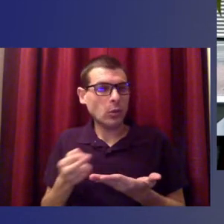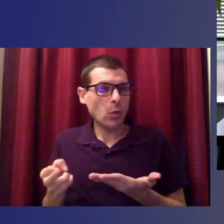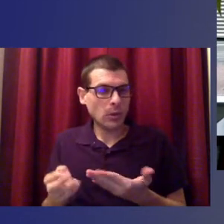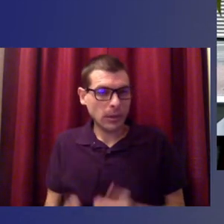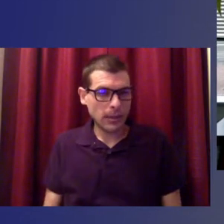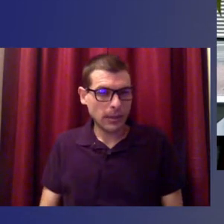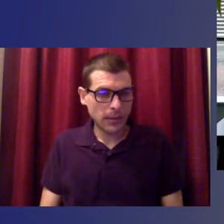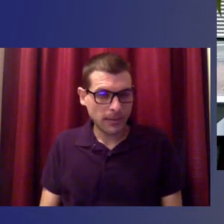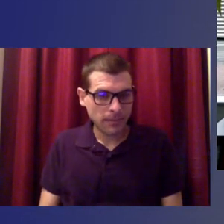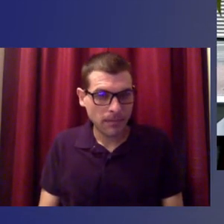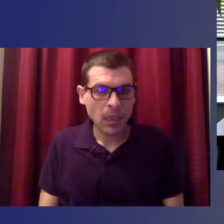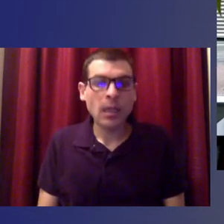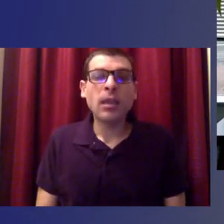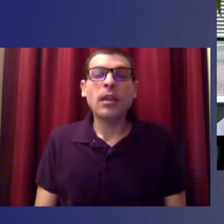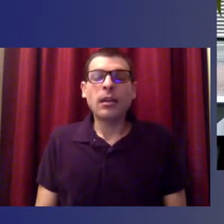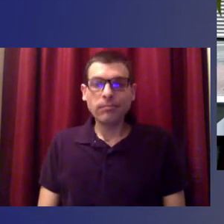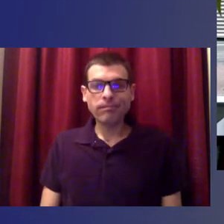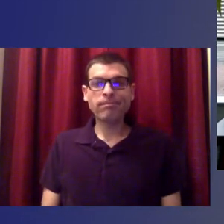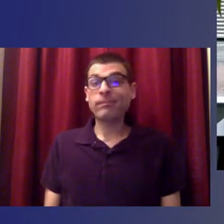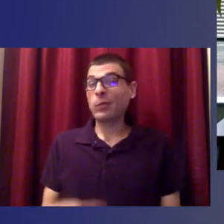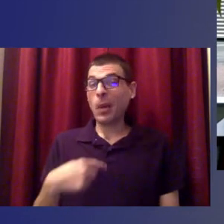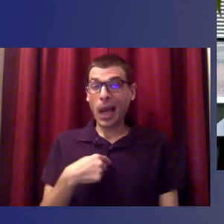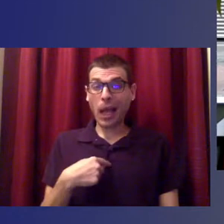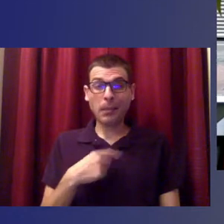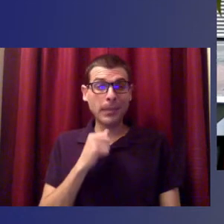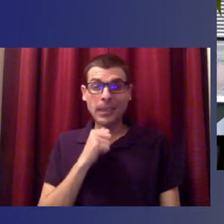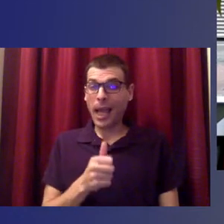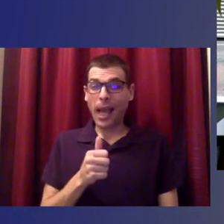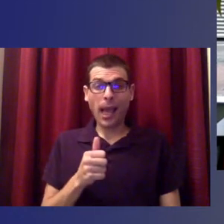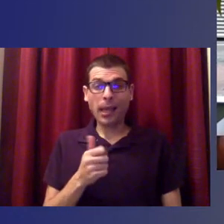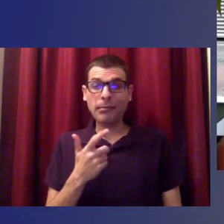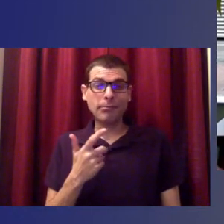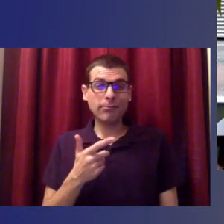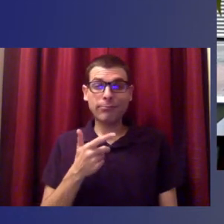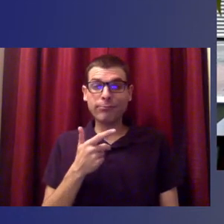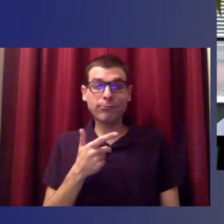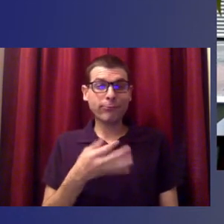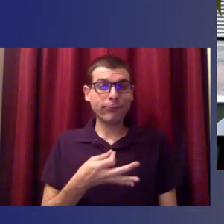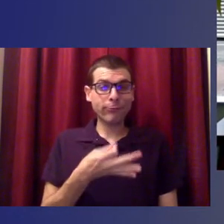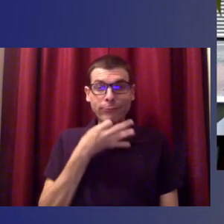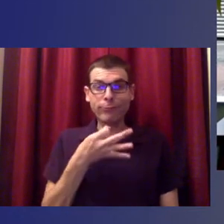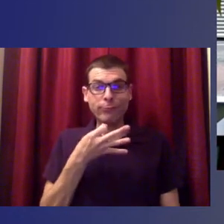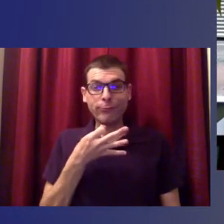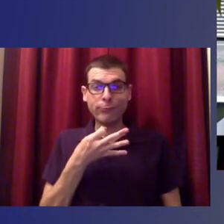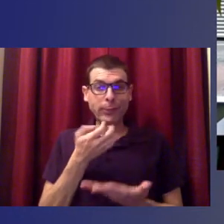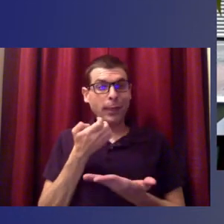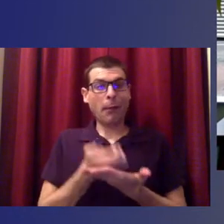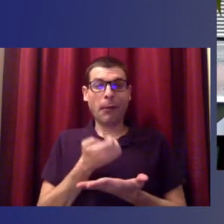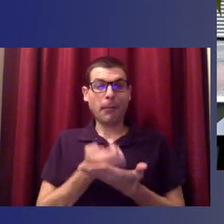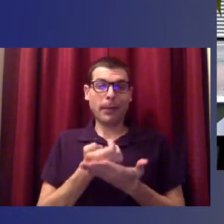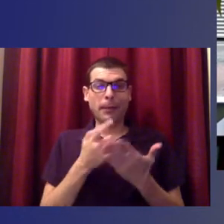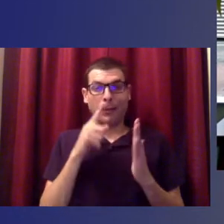I'm not an economist, so I almost hesitate to ask this question. I'm far from it.